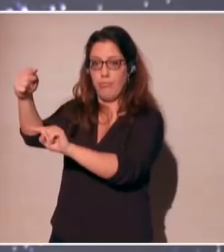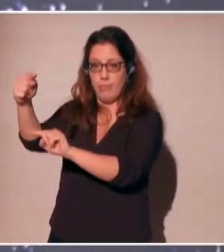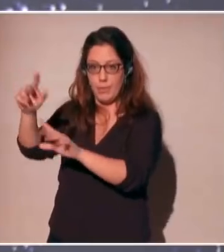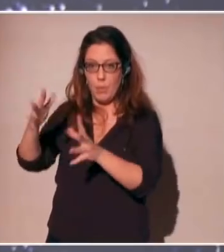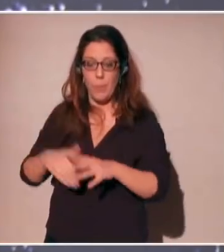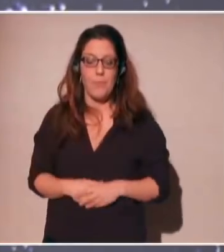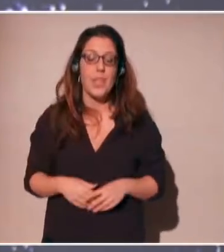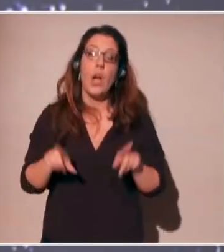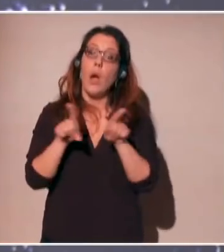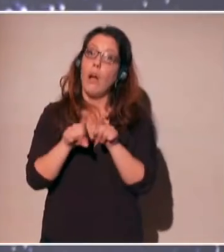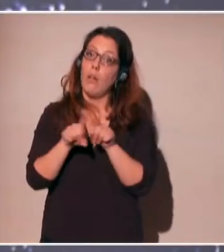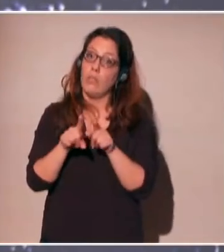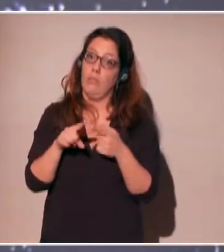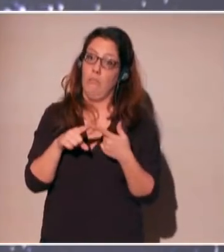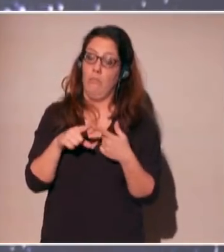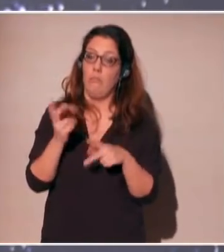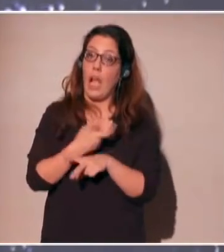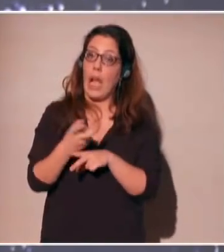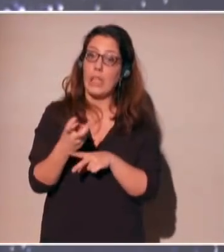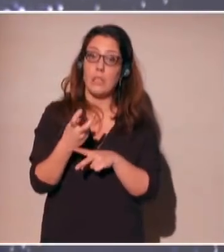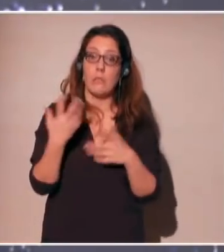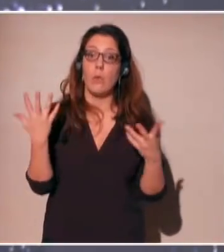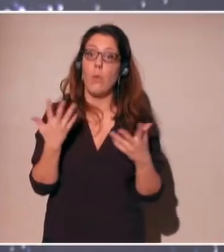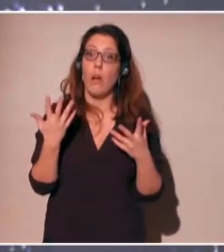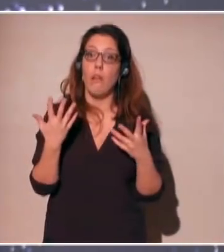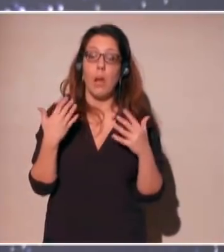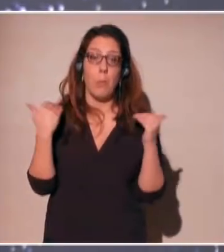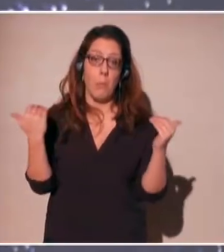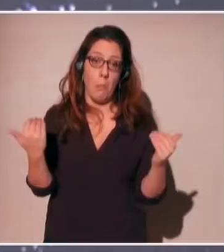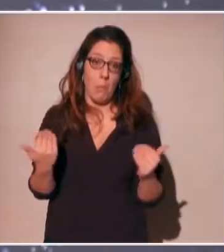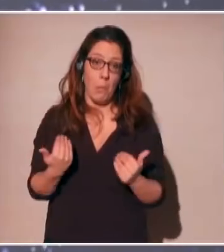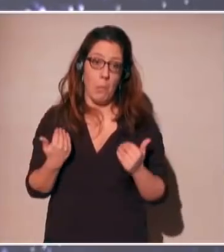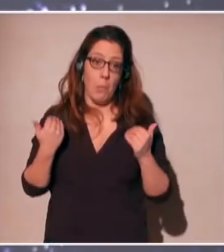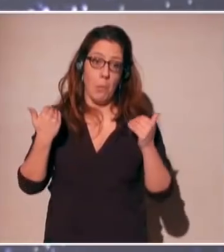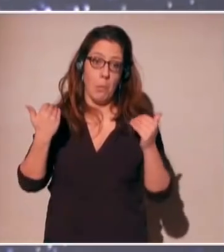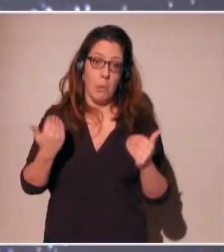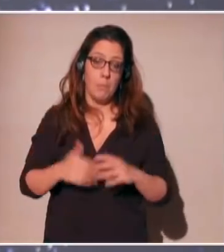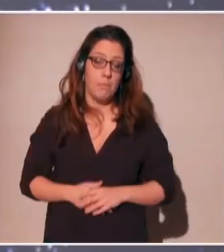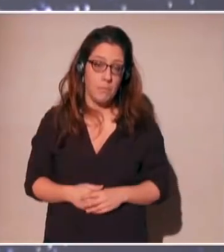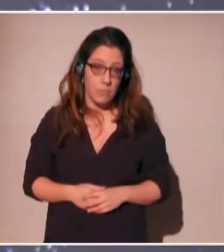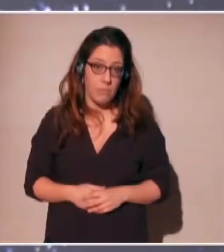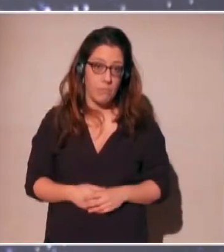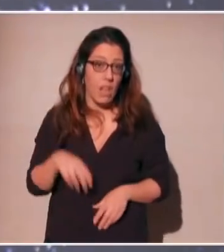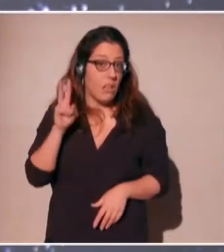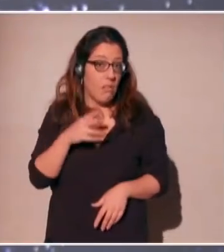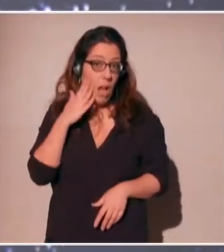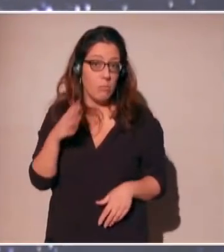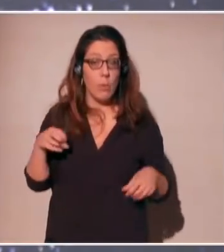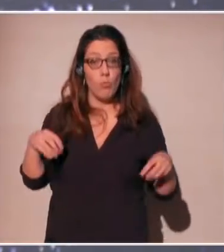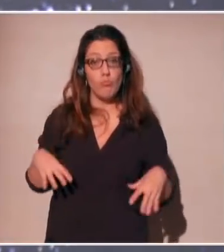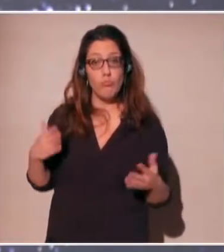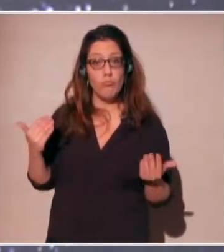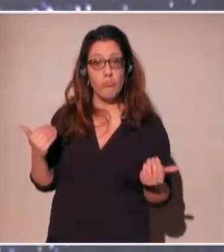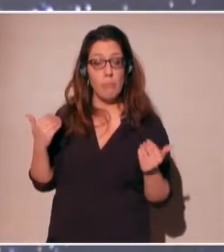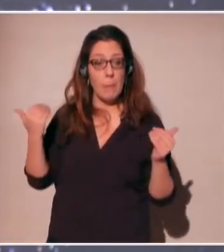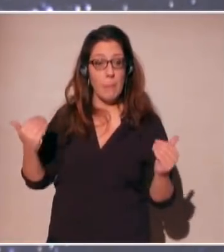status quo. It is not risks-free to stay where we are and to stop in our place. You've heard the